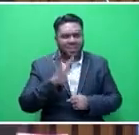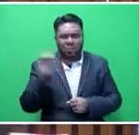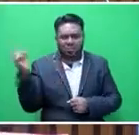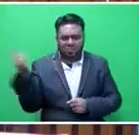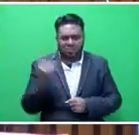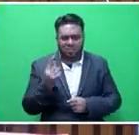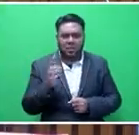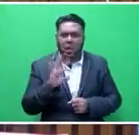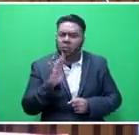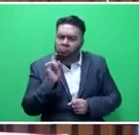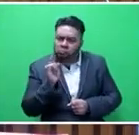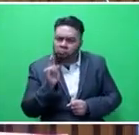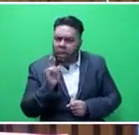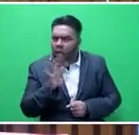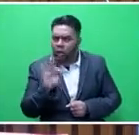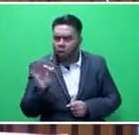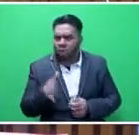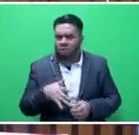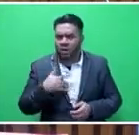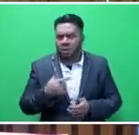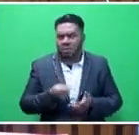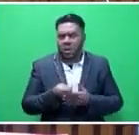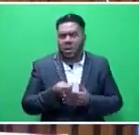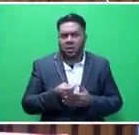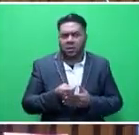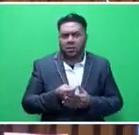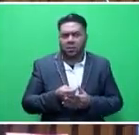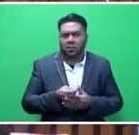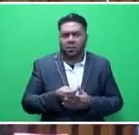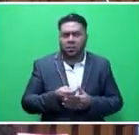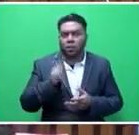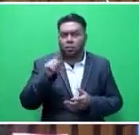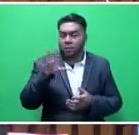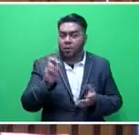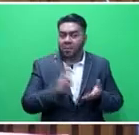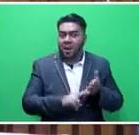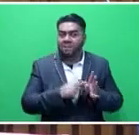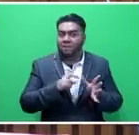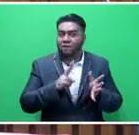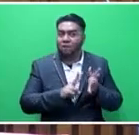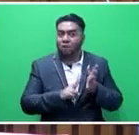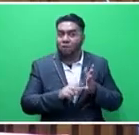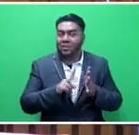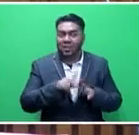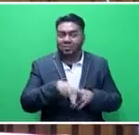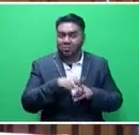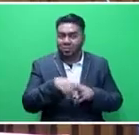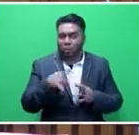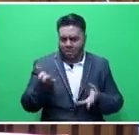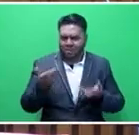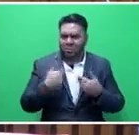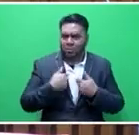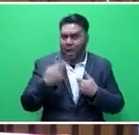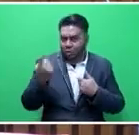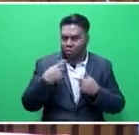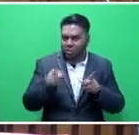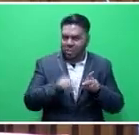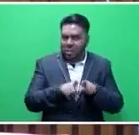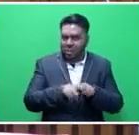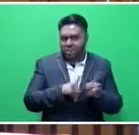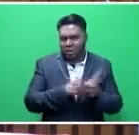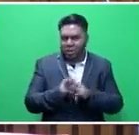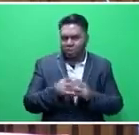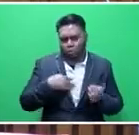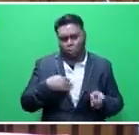along and say, well, look, you know, I didn't feel like paying it, and by the way, you know, you are from Navosa and I'm from Navosa, and therefore give it to me. Or I'm from Laos and give it